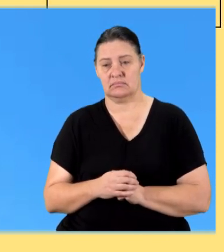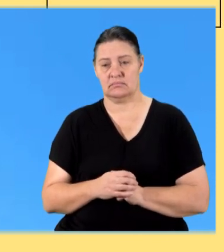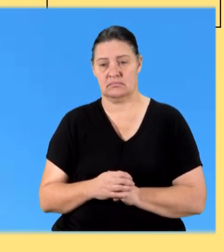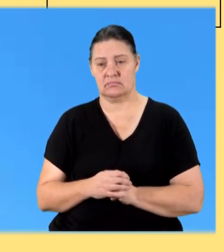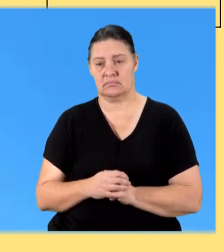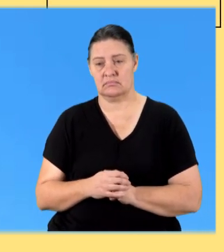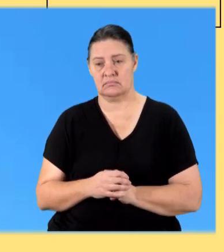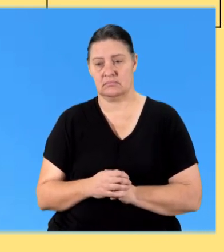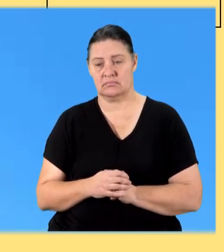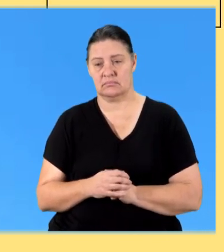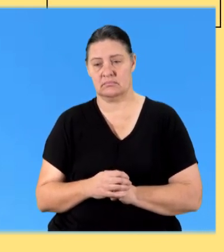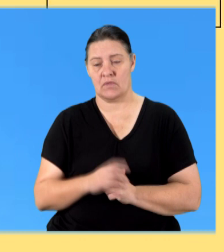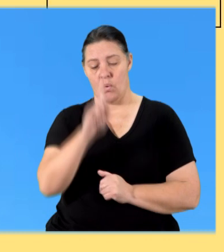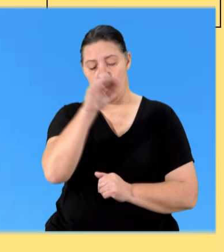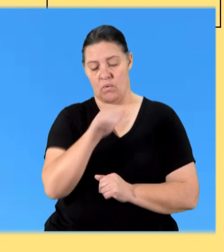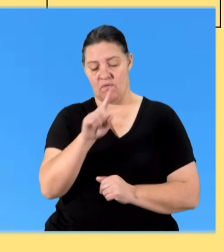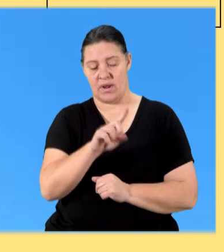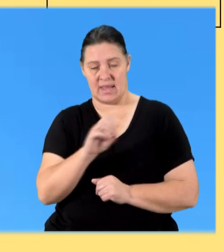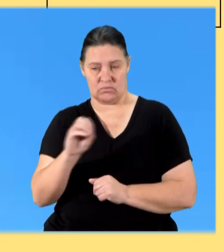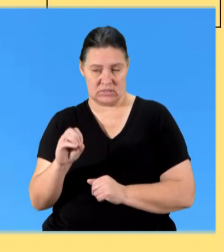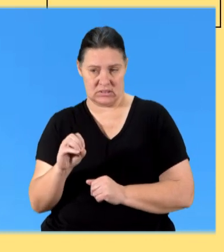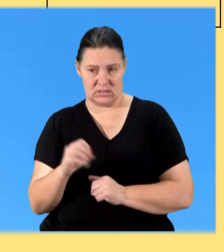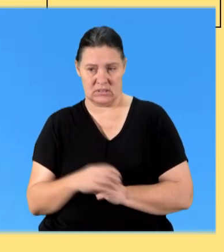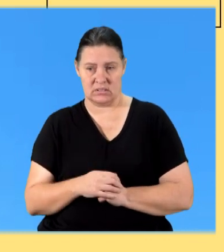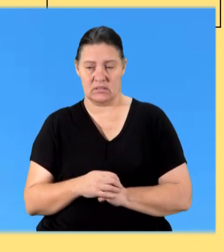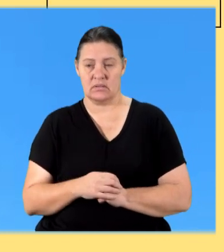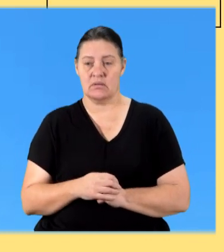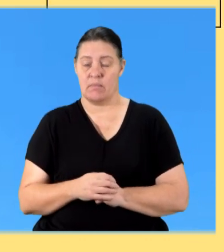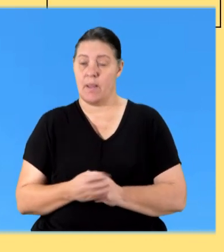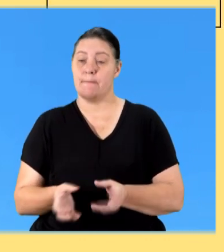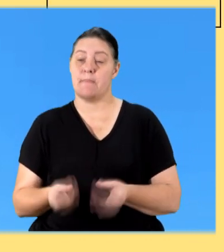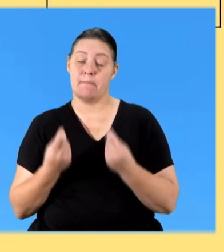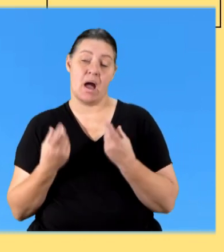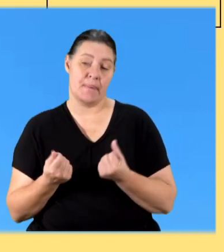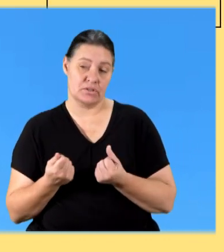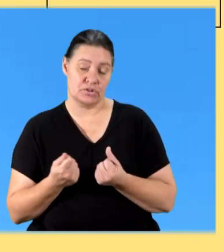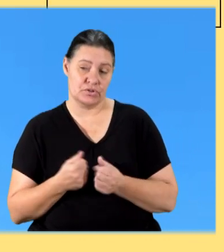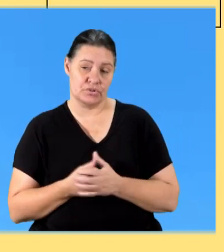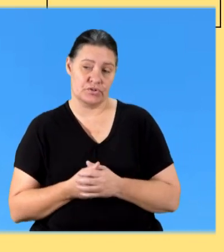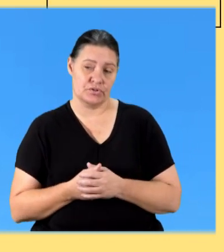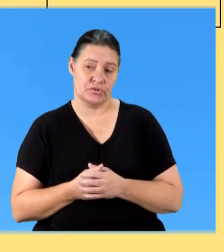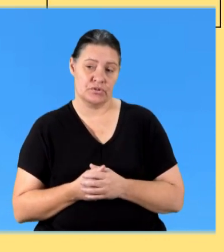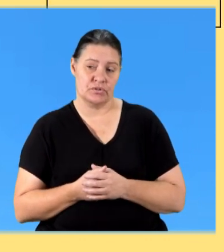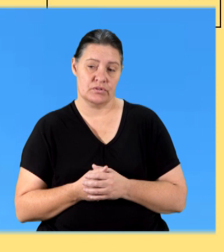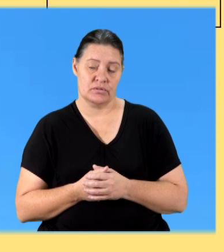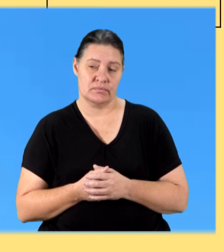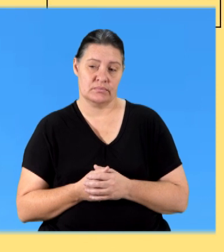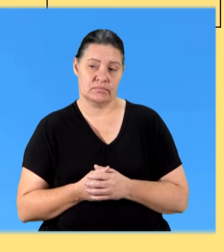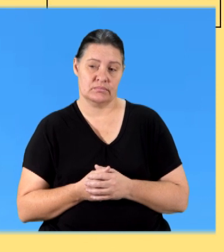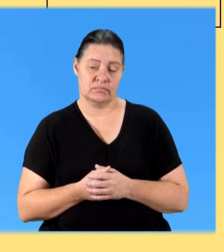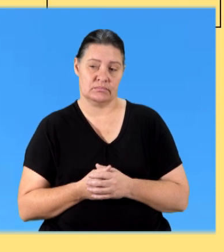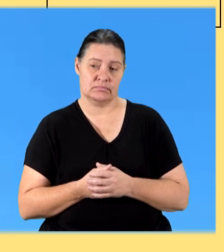1 over 100. I am going to get an amount which